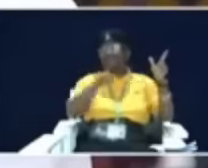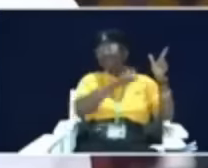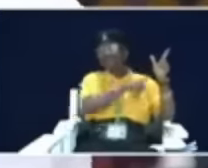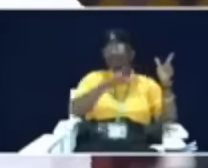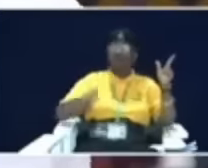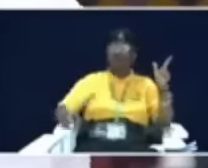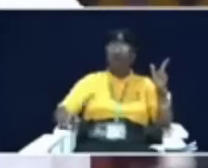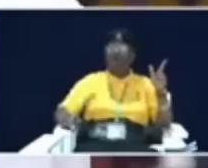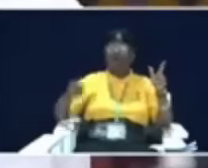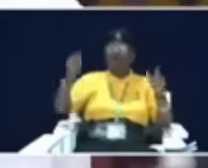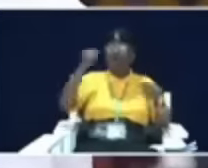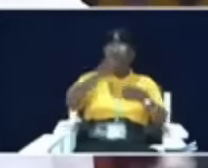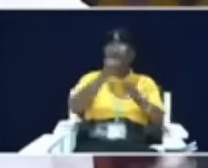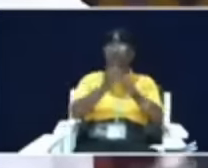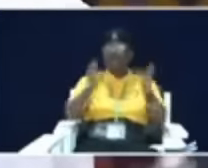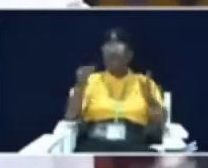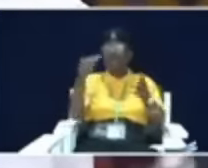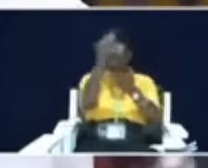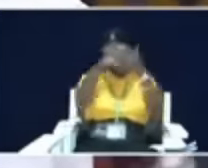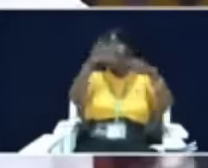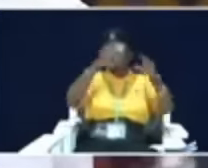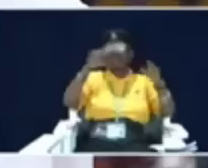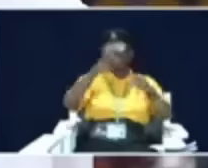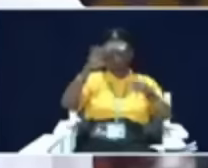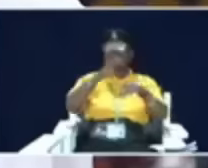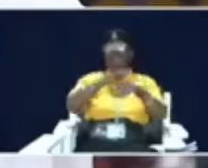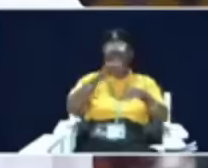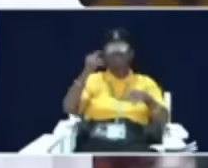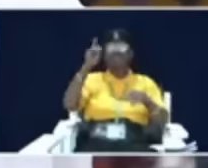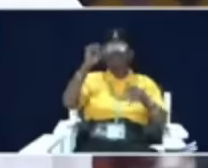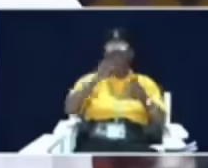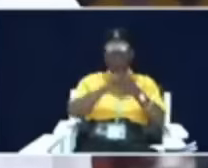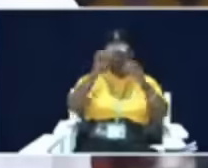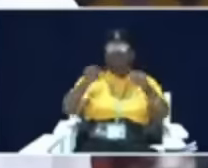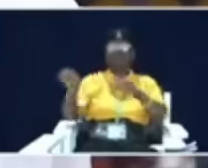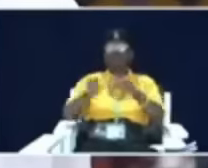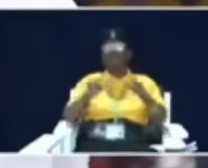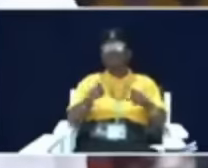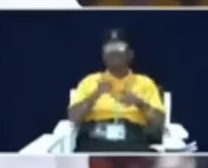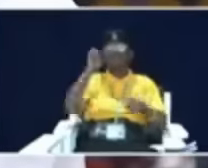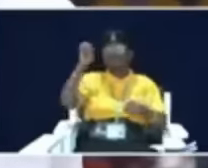the maker of heaven and earth, the one who can do as he pleases, he is slow to anger.